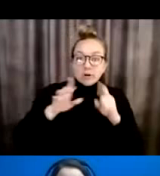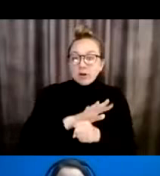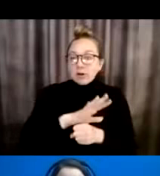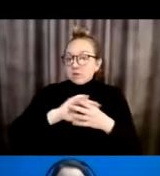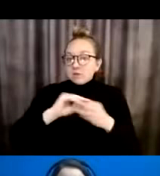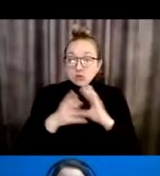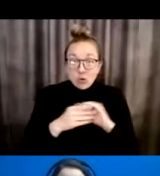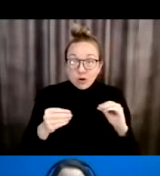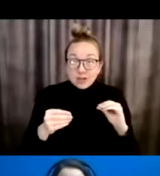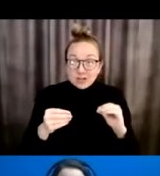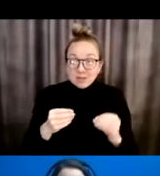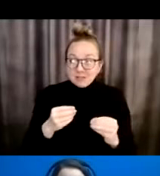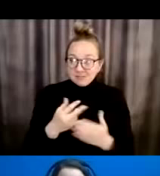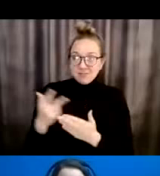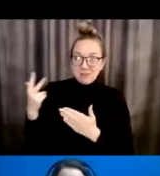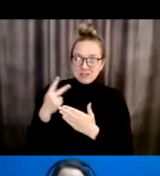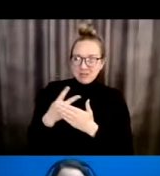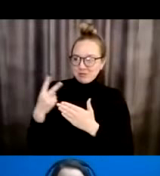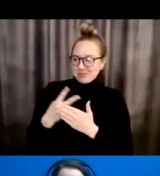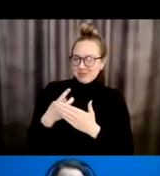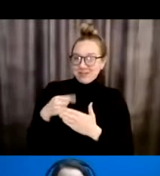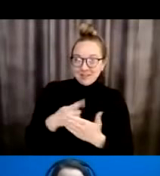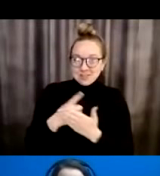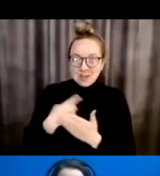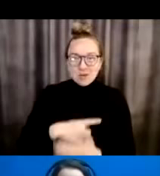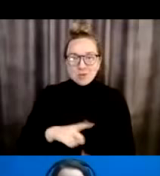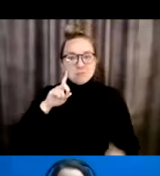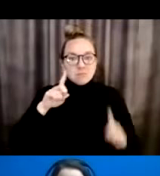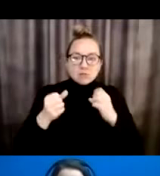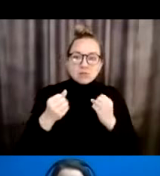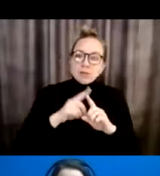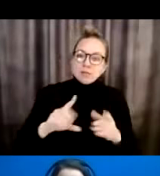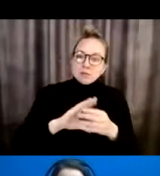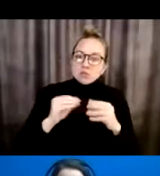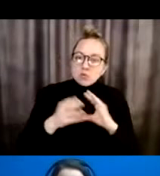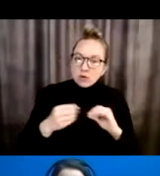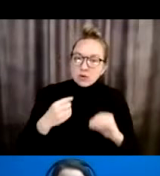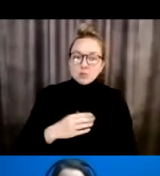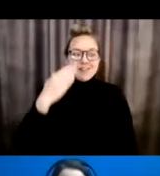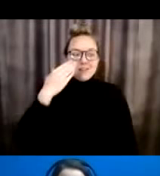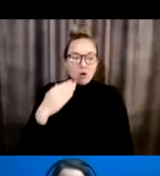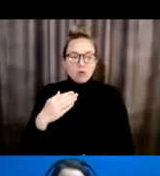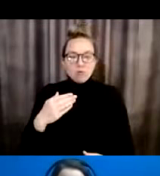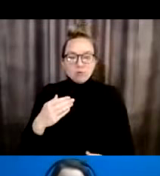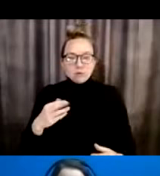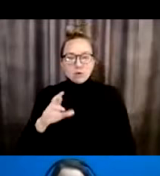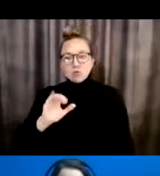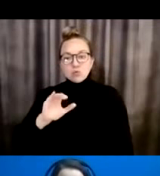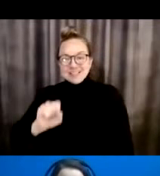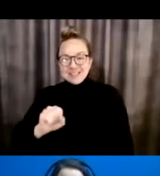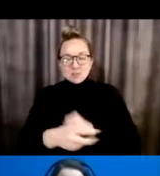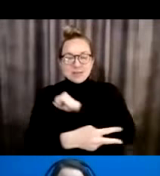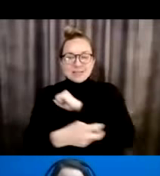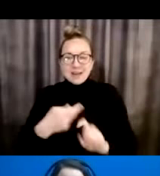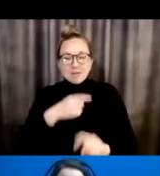three sessions together of recess being taken away, recess not happening,